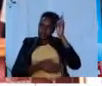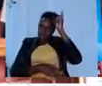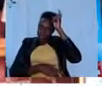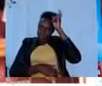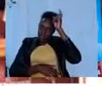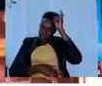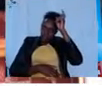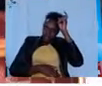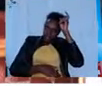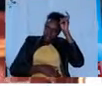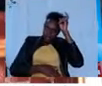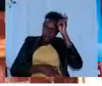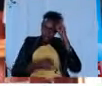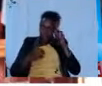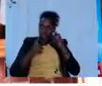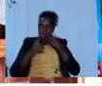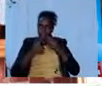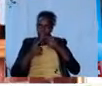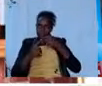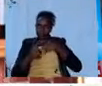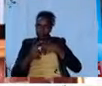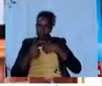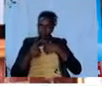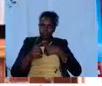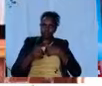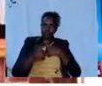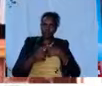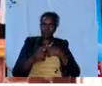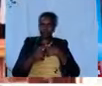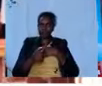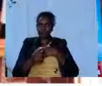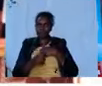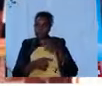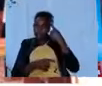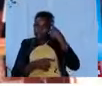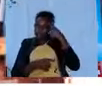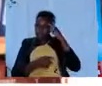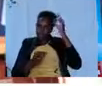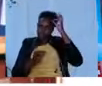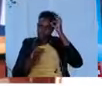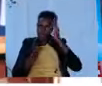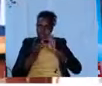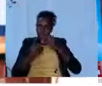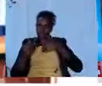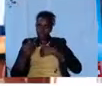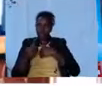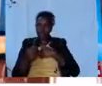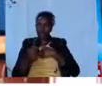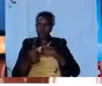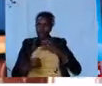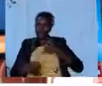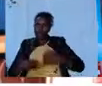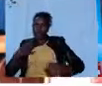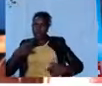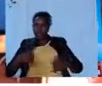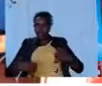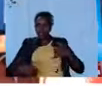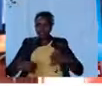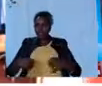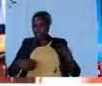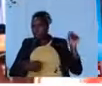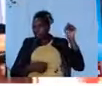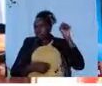though Satan's dark at me around. For faith has called